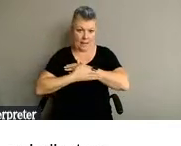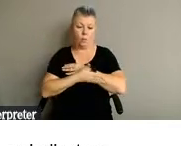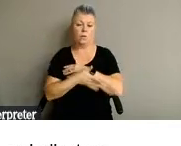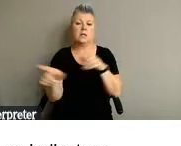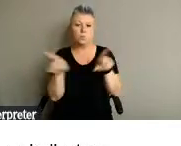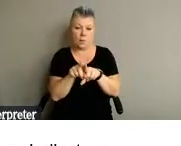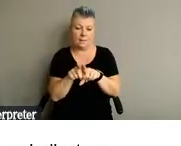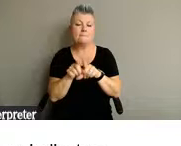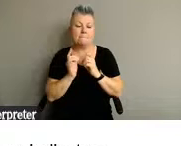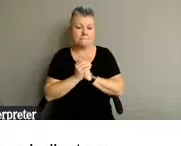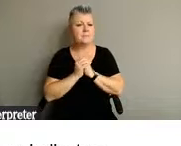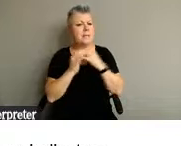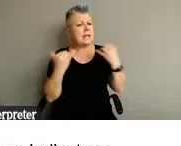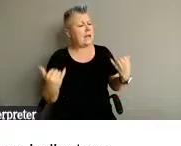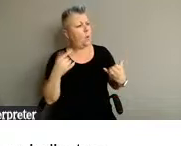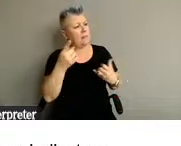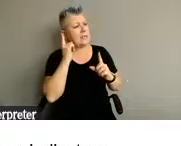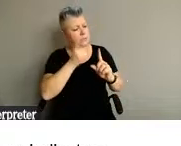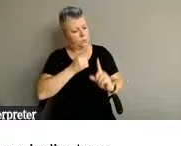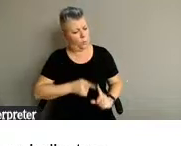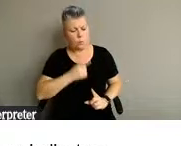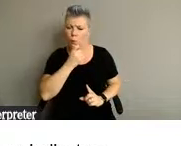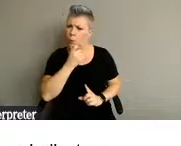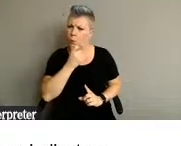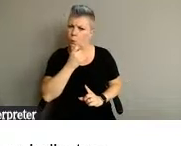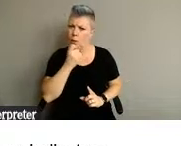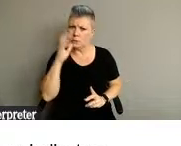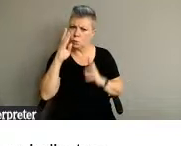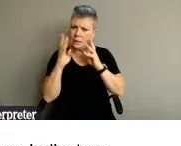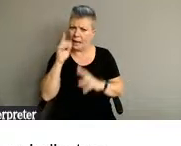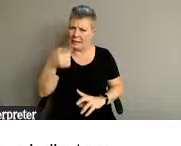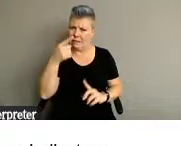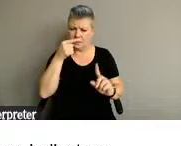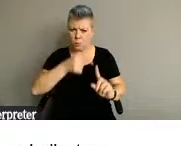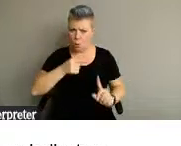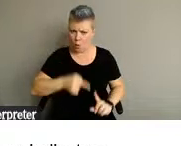scores, who is making this score?